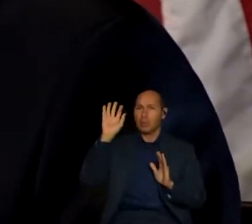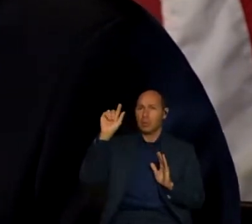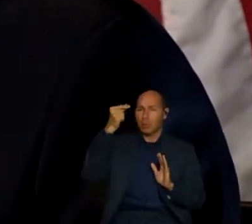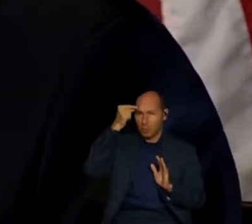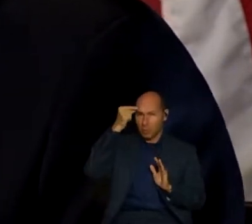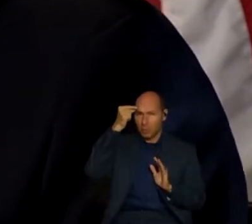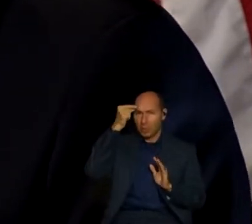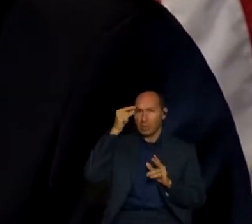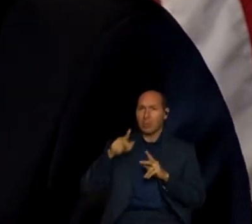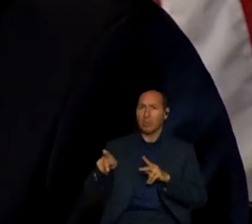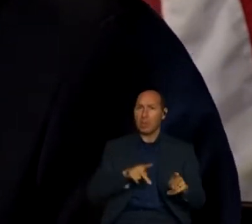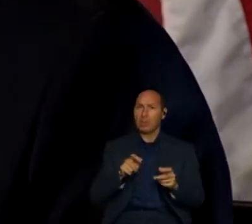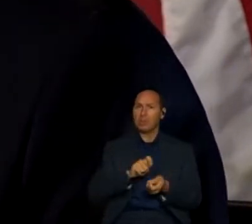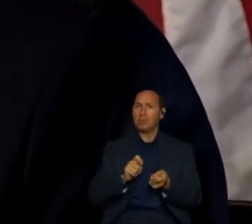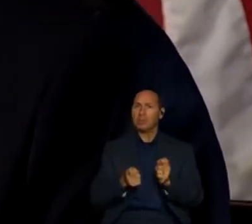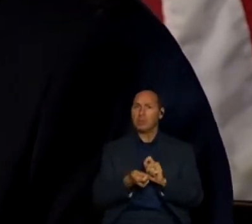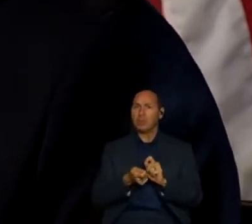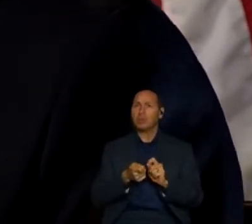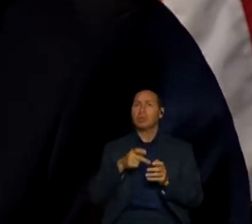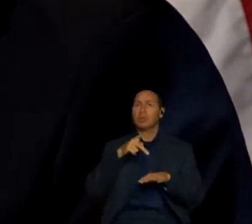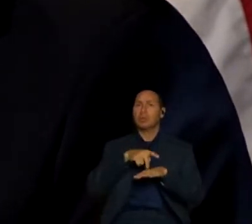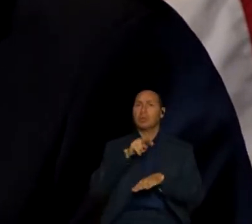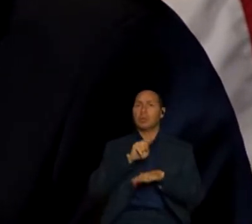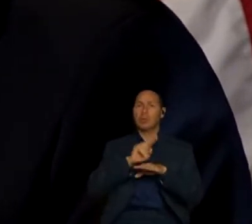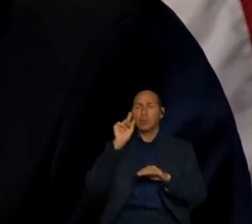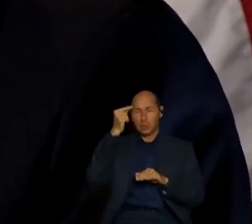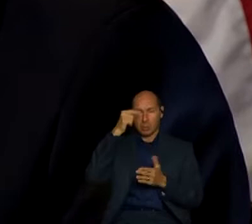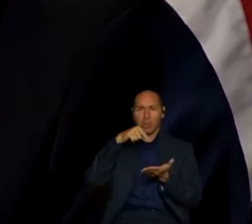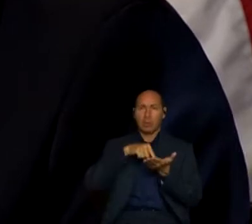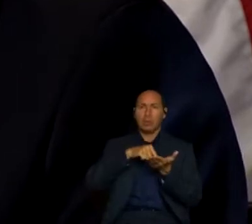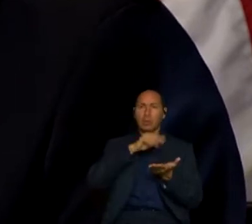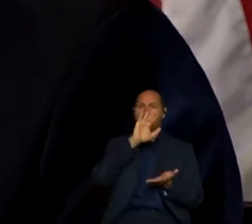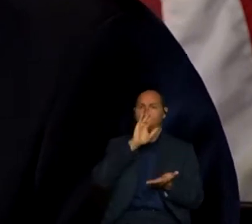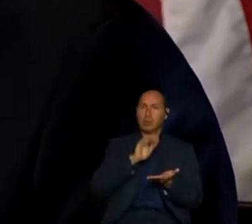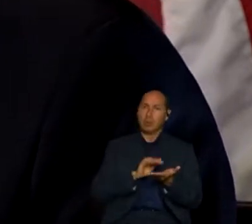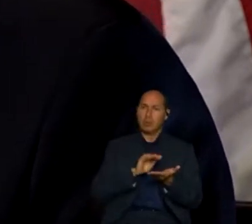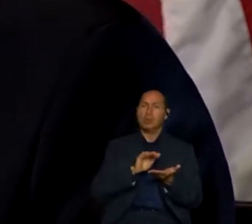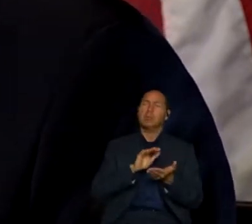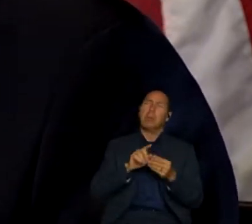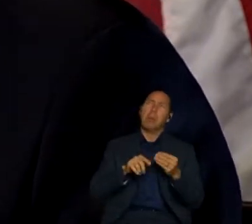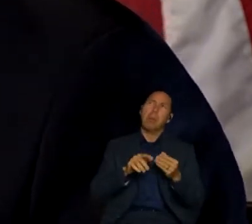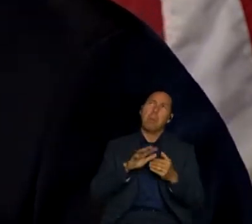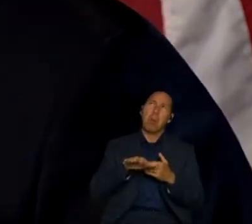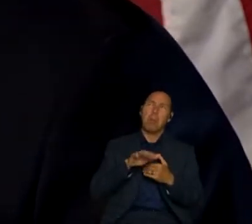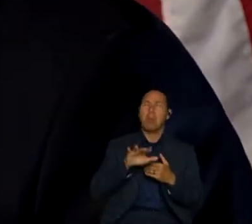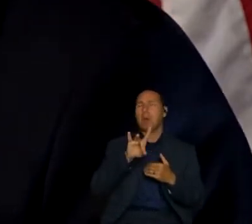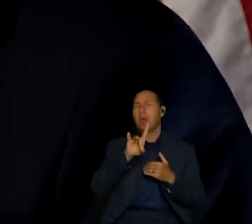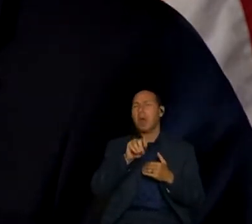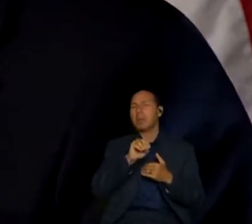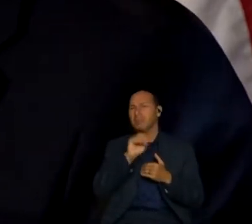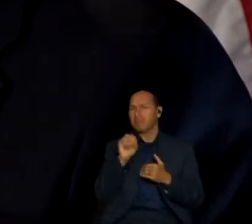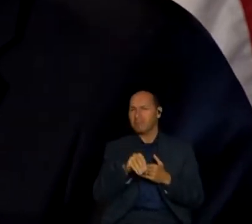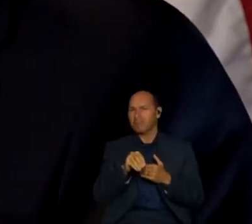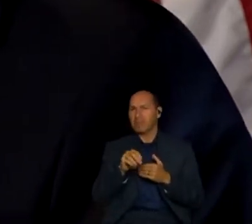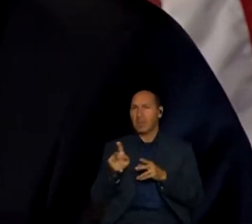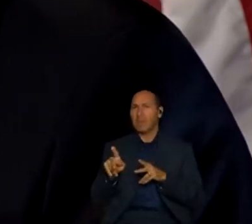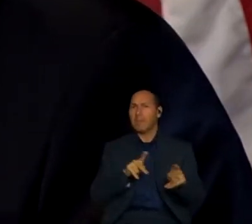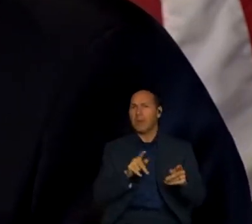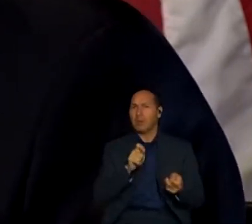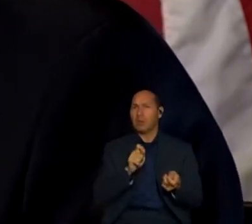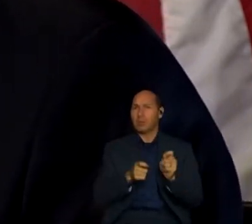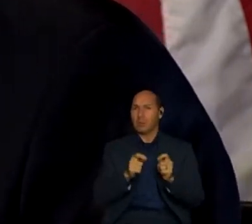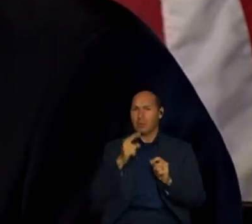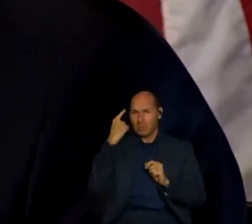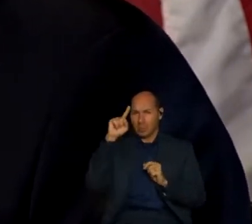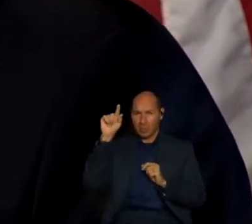that reduced the Puerto Rico government's debt by about 80%. The Plan of Adjustment for the Commonwealth